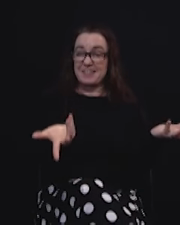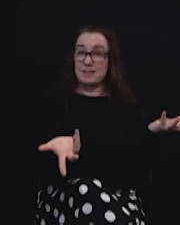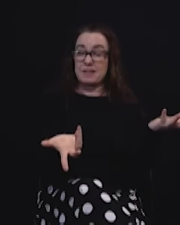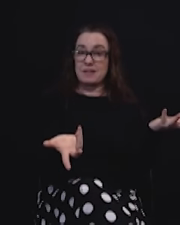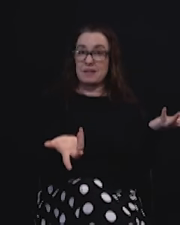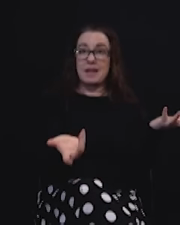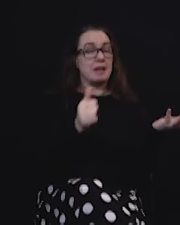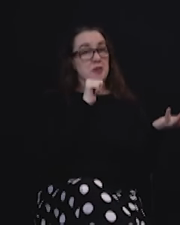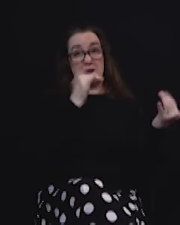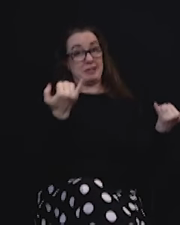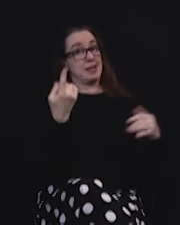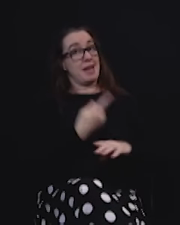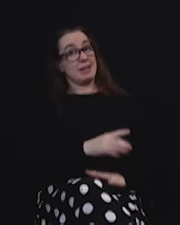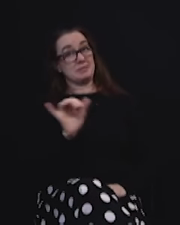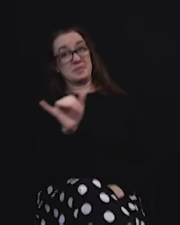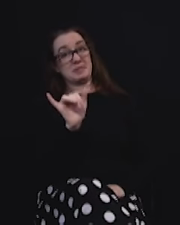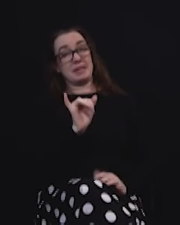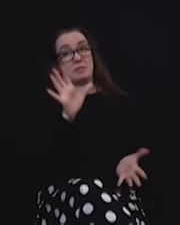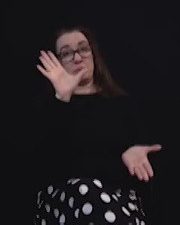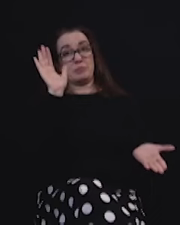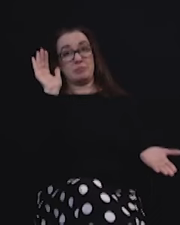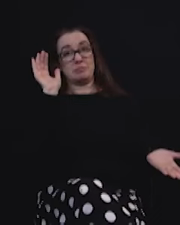It ain't that today.